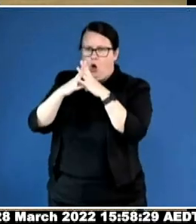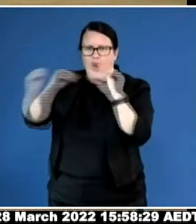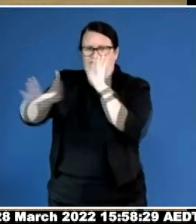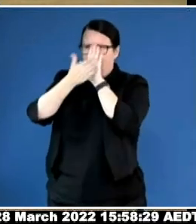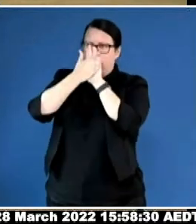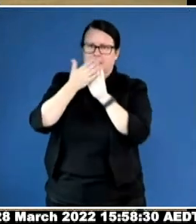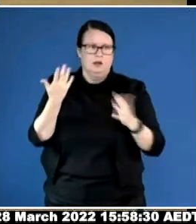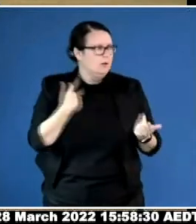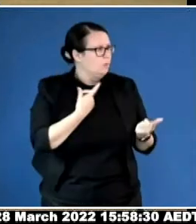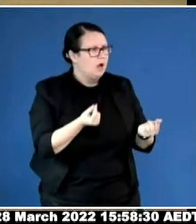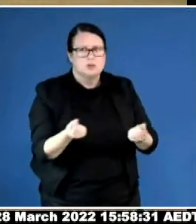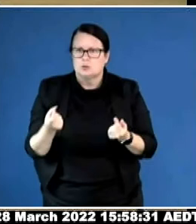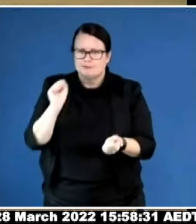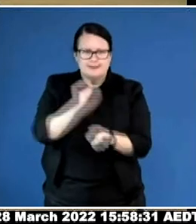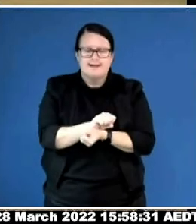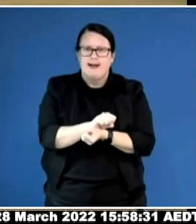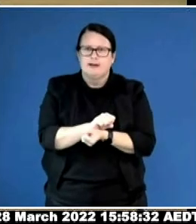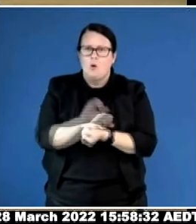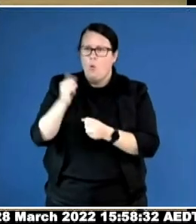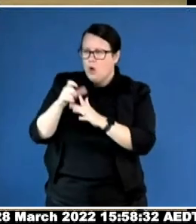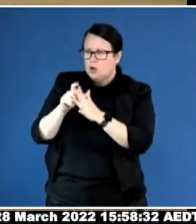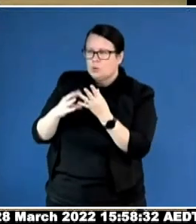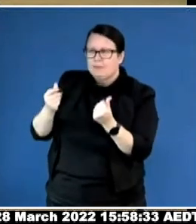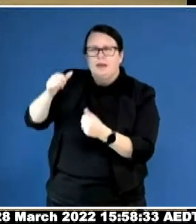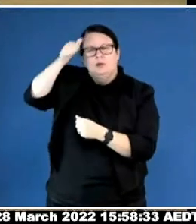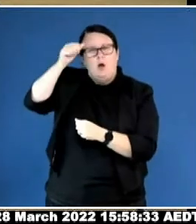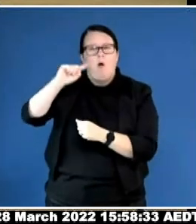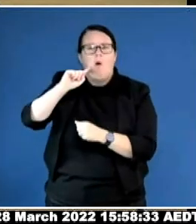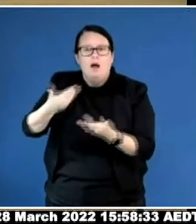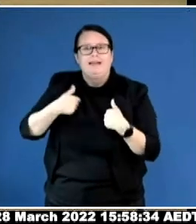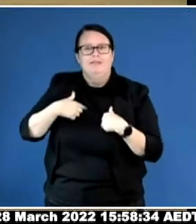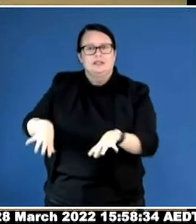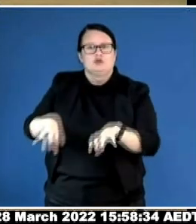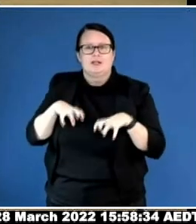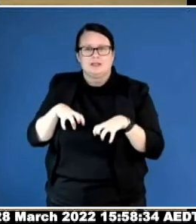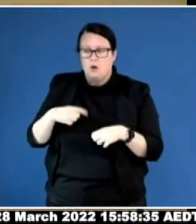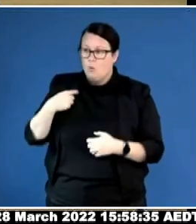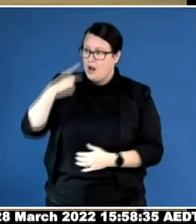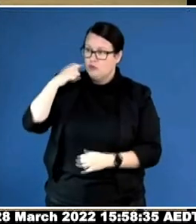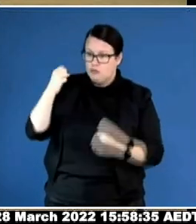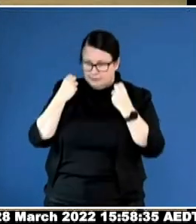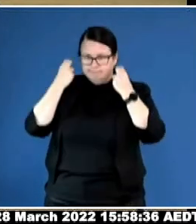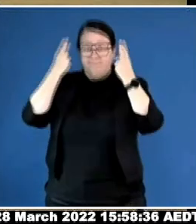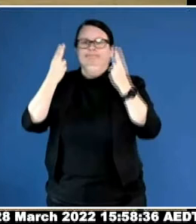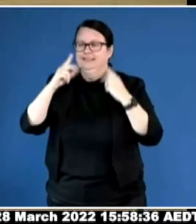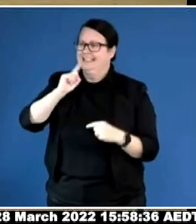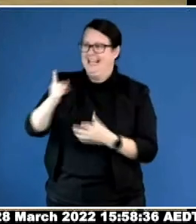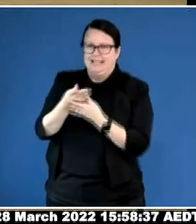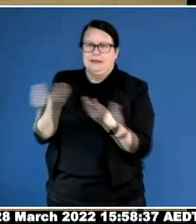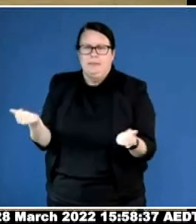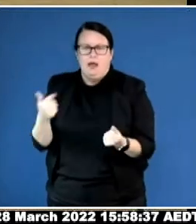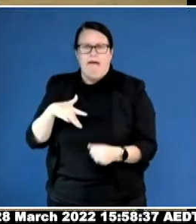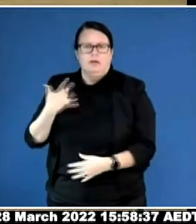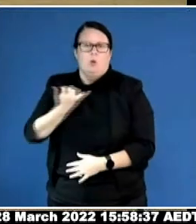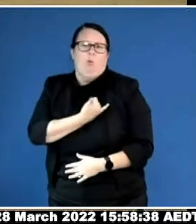at the last minute or doing something that they know stresses me out. When I try to stick up for myself, I then feel like I've been awful